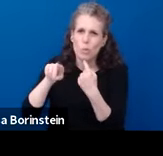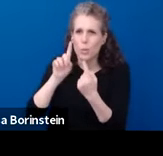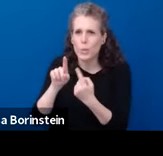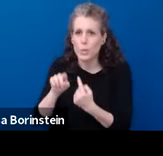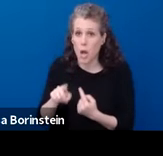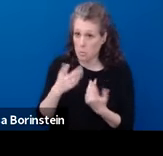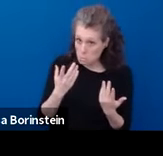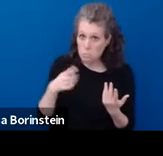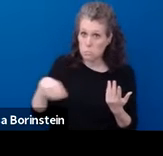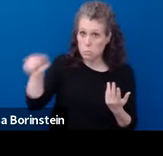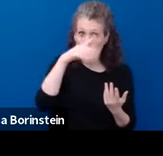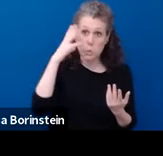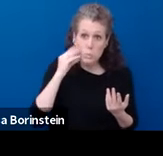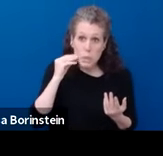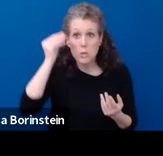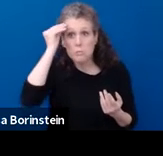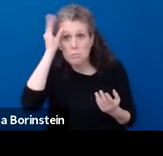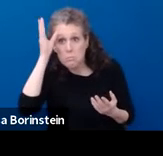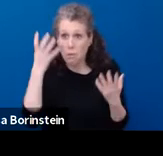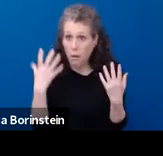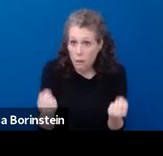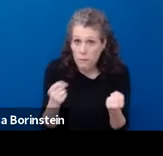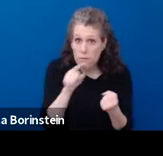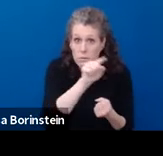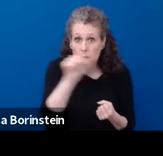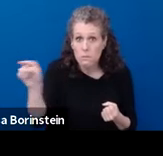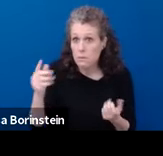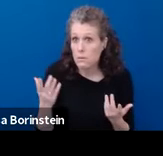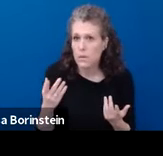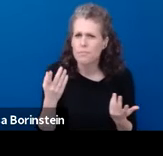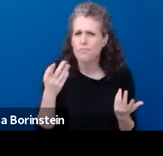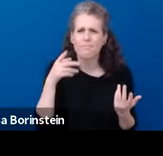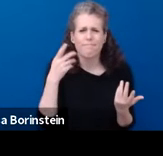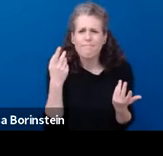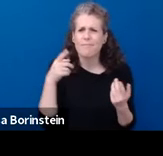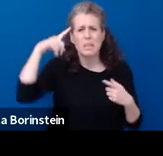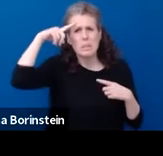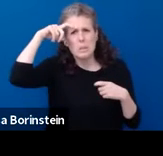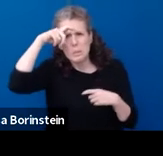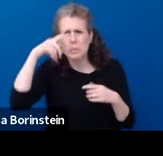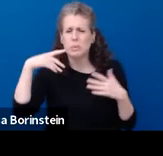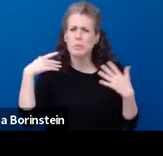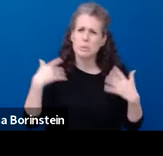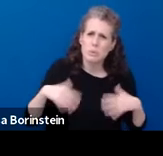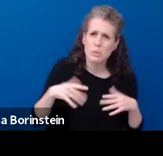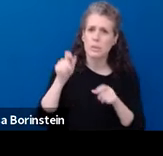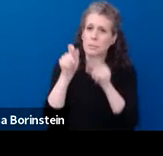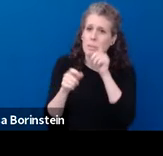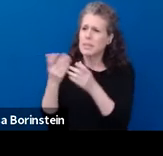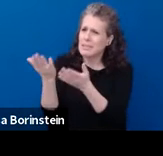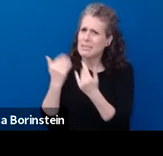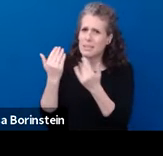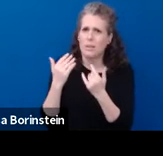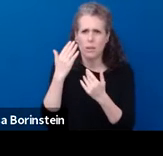any experience about this, or why do you think it's so hard to use people in